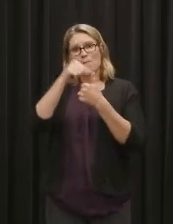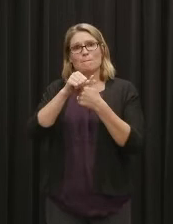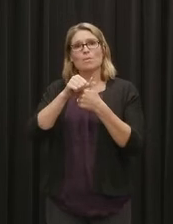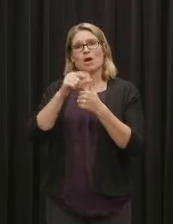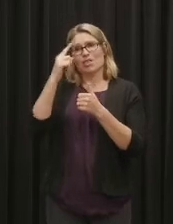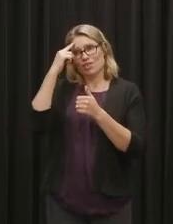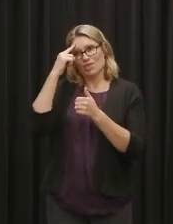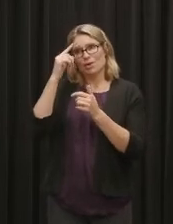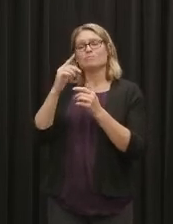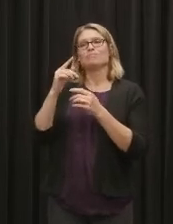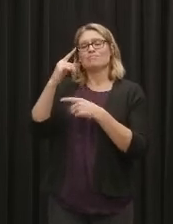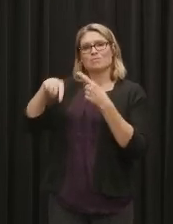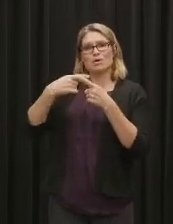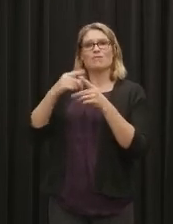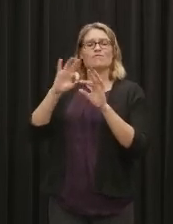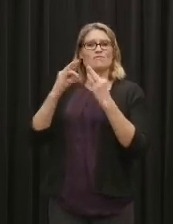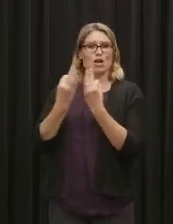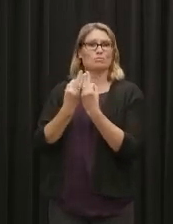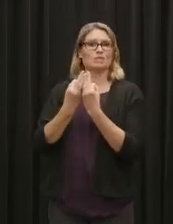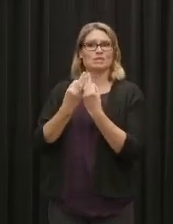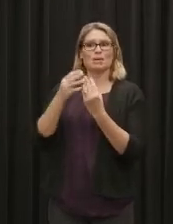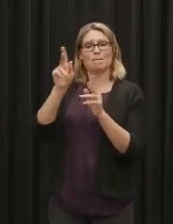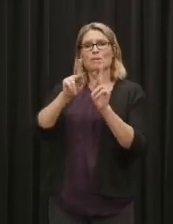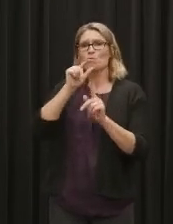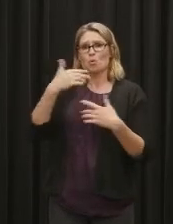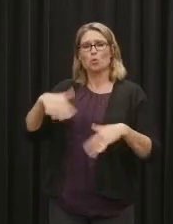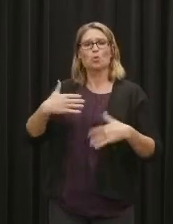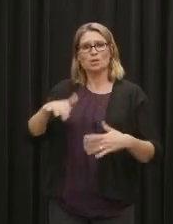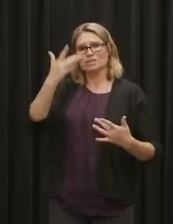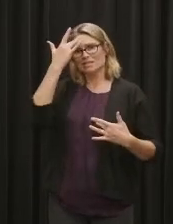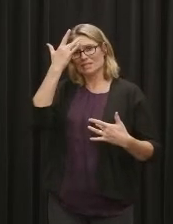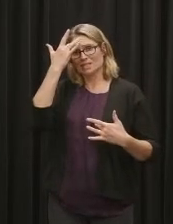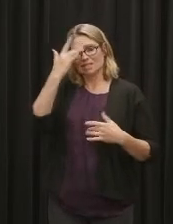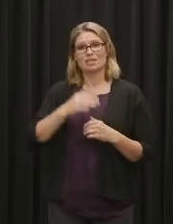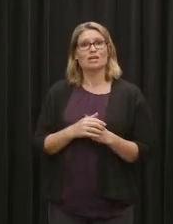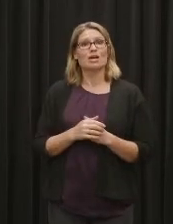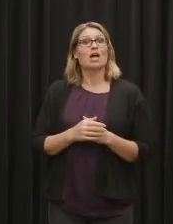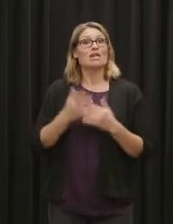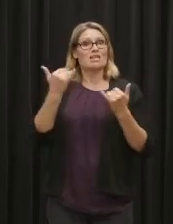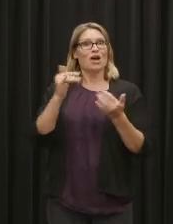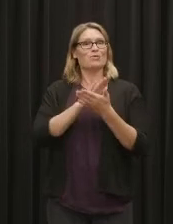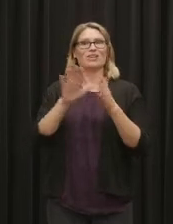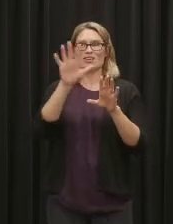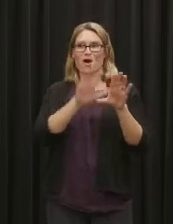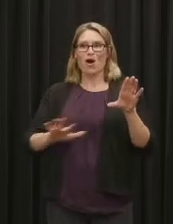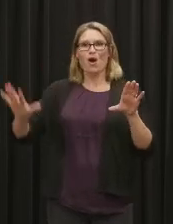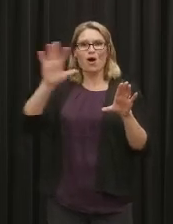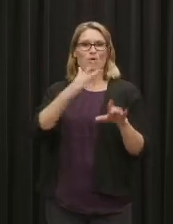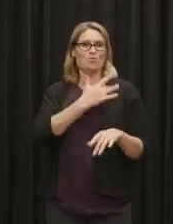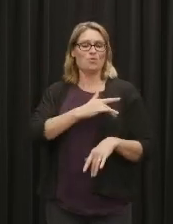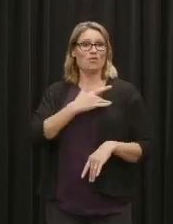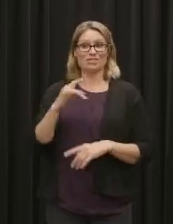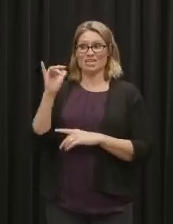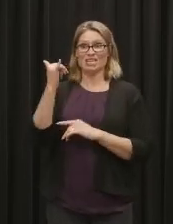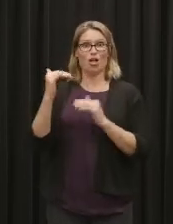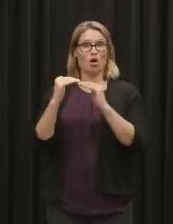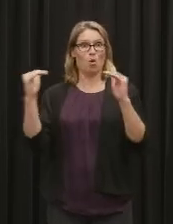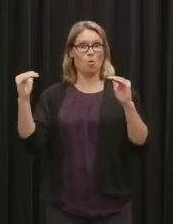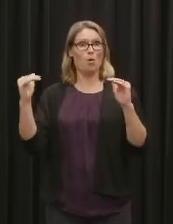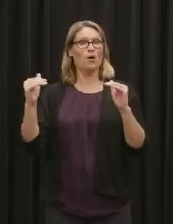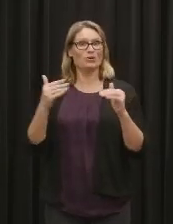today, as well as their families. It is exciting to have every region of New Brunswick at the yellow level once again, but please